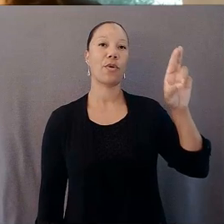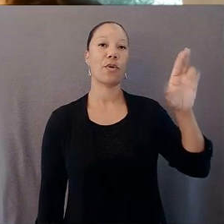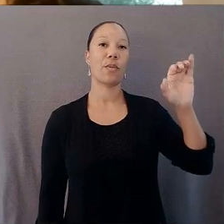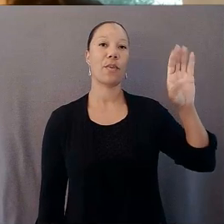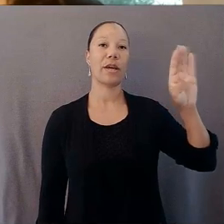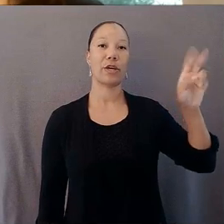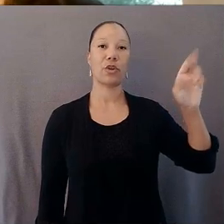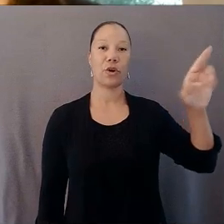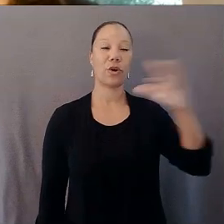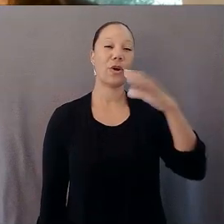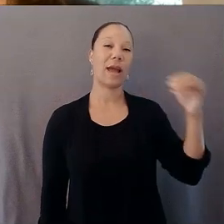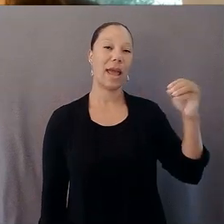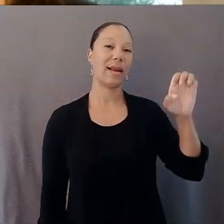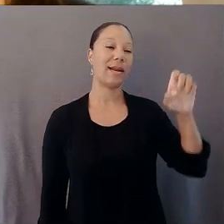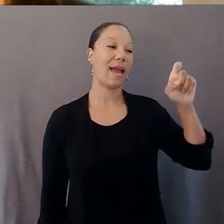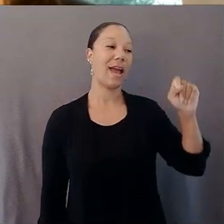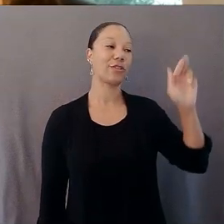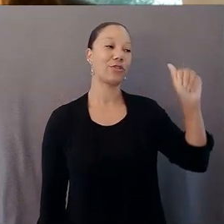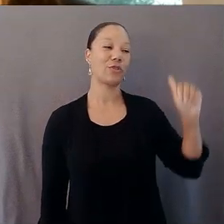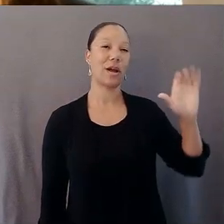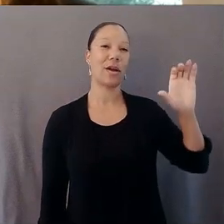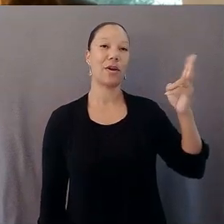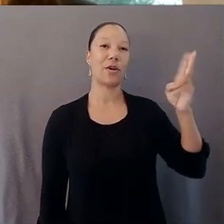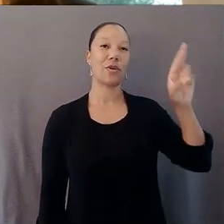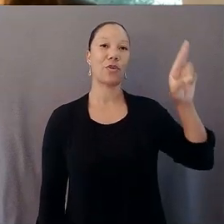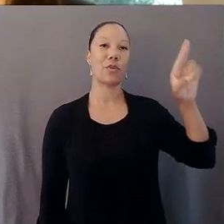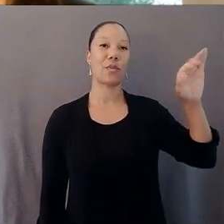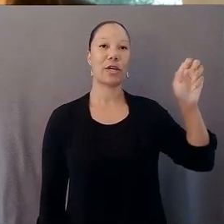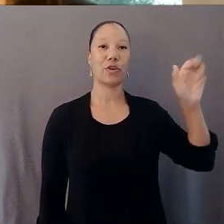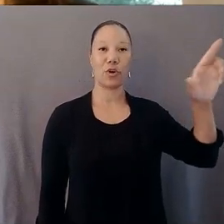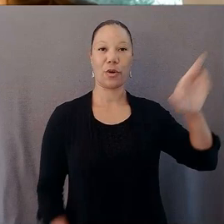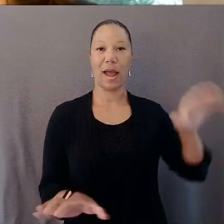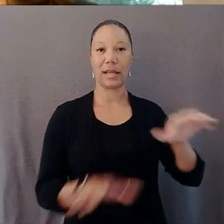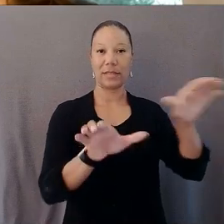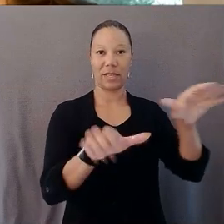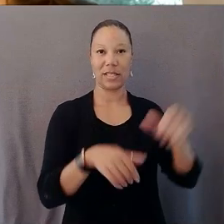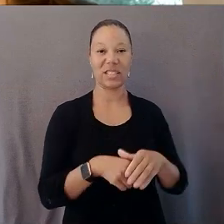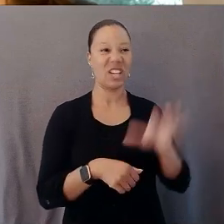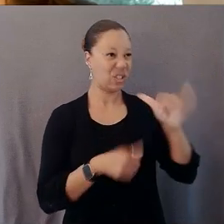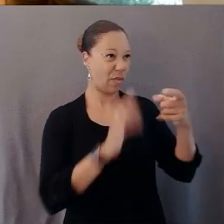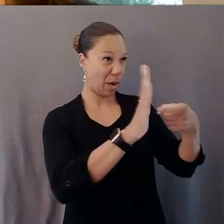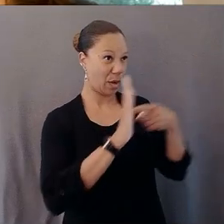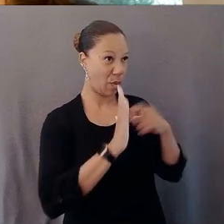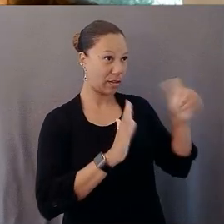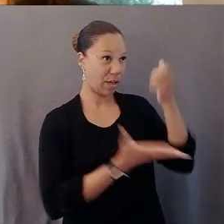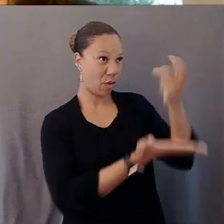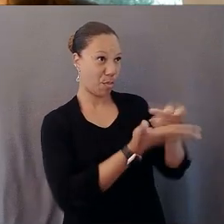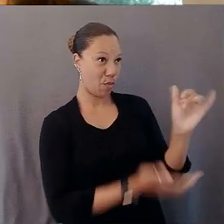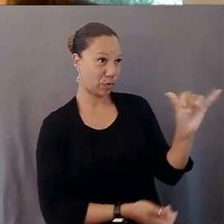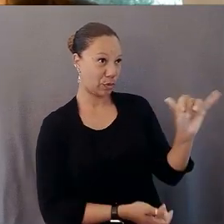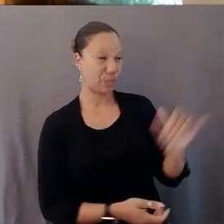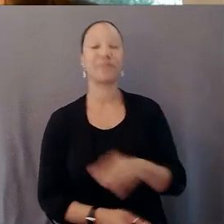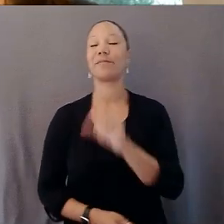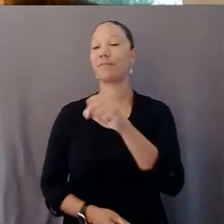separate plan that needs to go through vetting from the county public health. That's correct. Got it. So lastly, a special